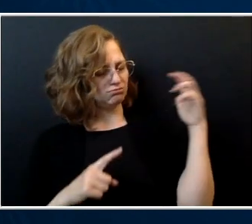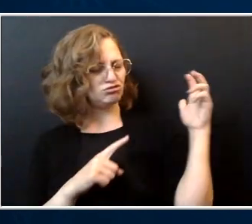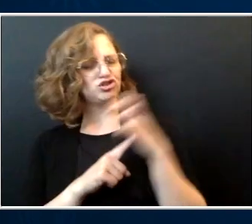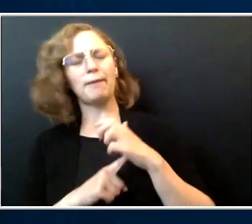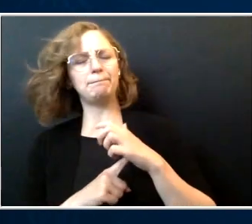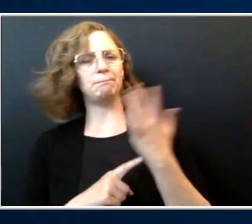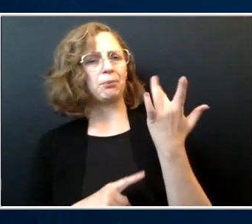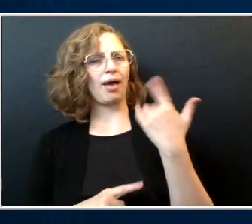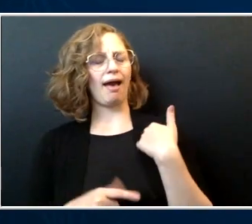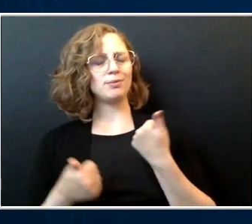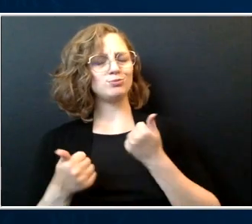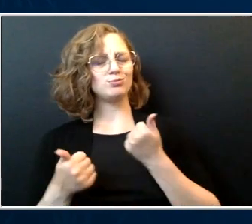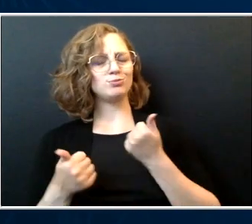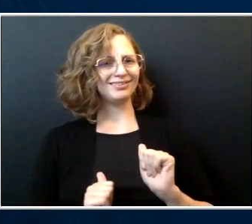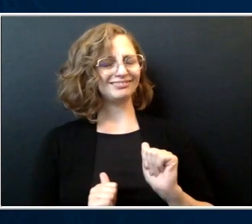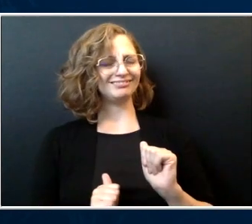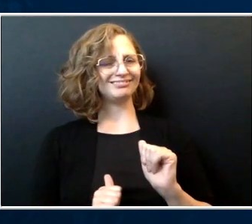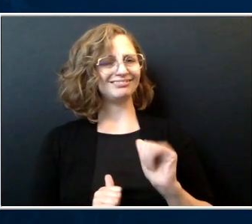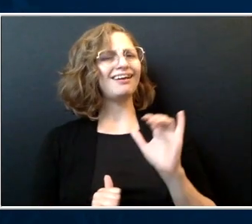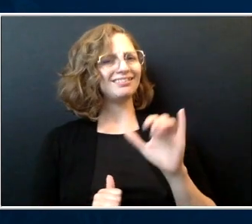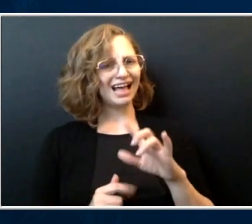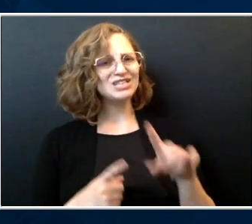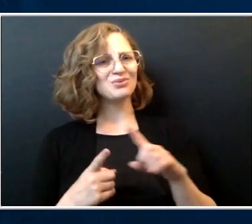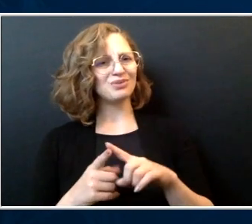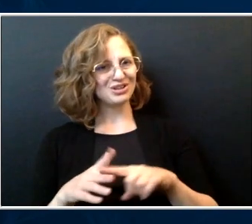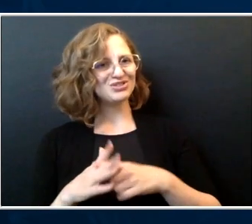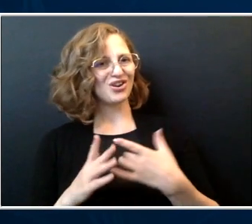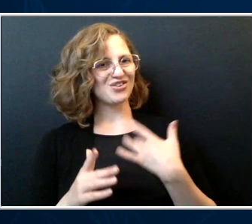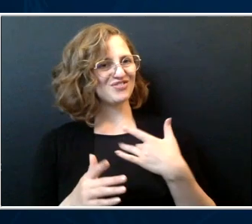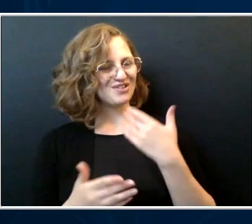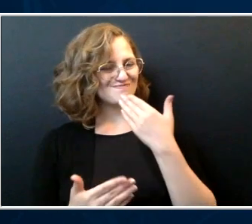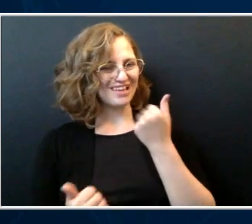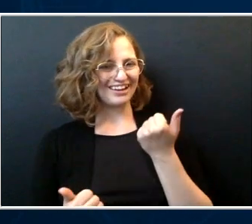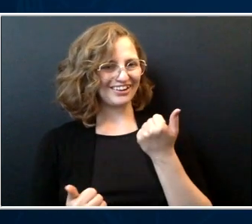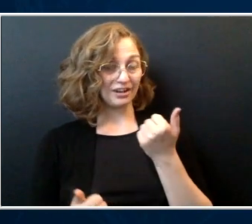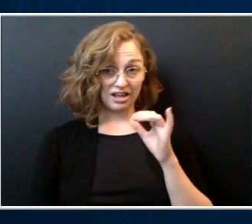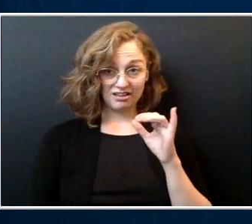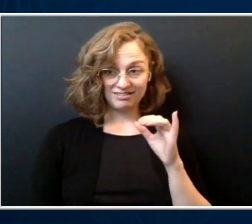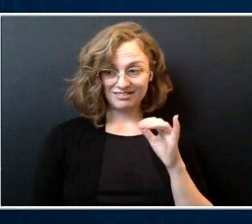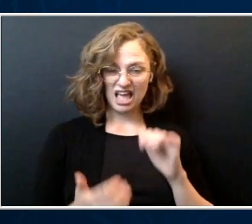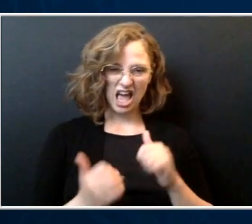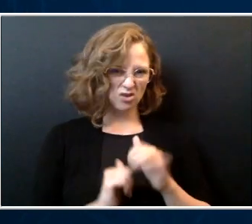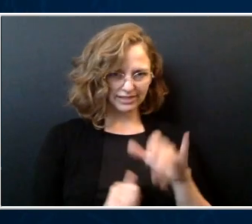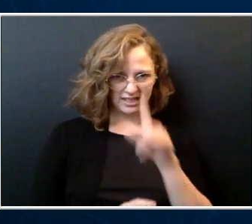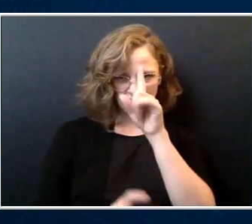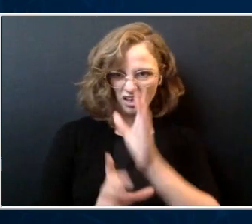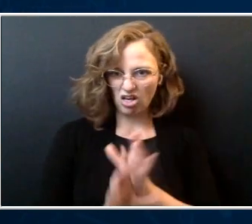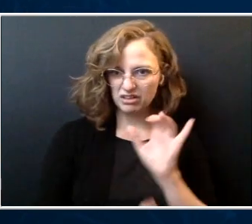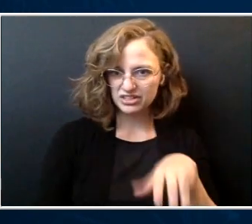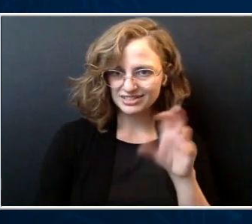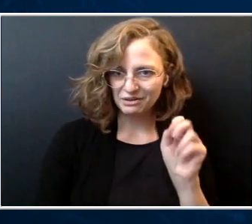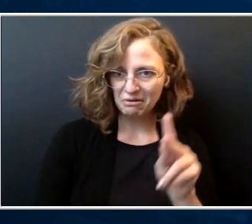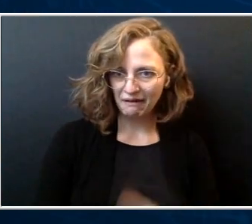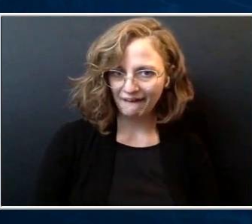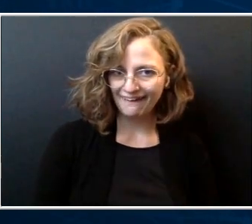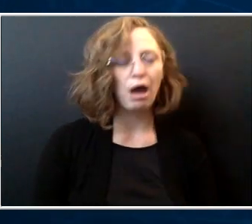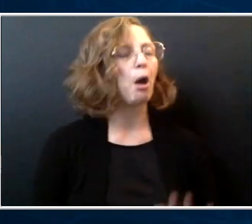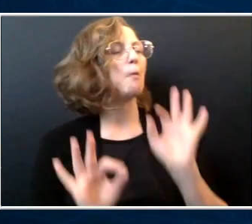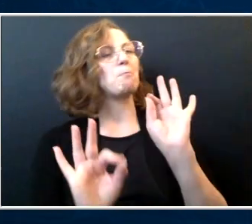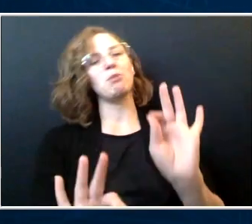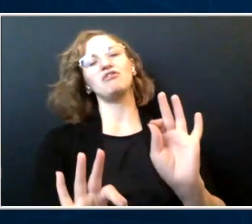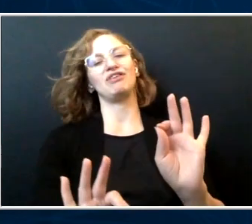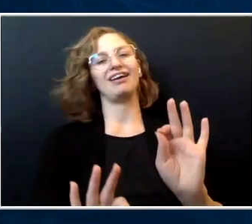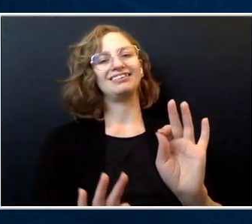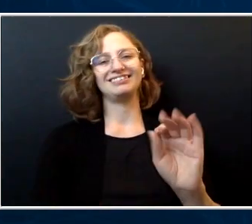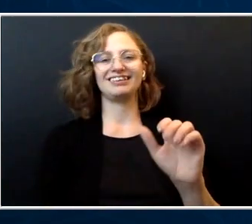feeling better, I think. And how's that for amateur psychology, Ashley? Does that hit a mark? Perfect on the amateur